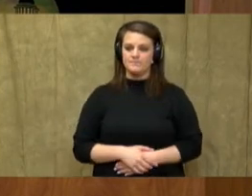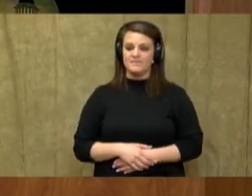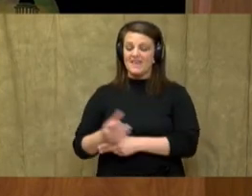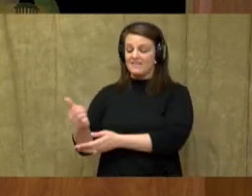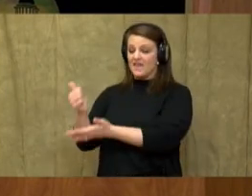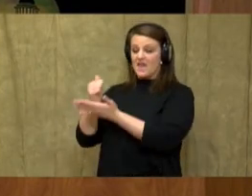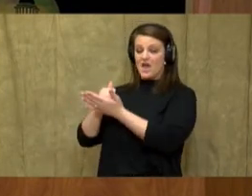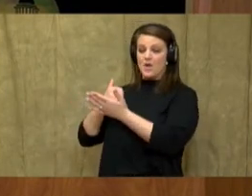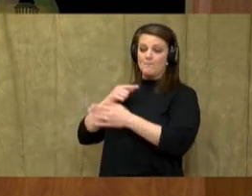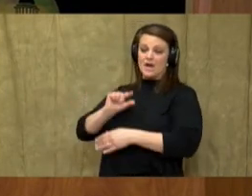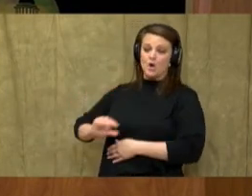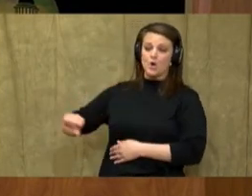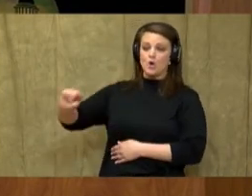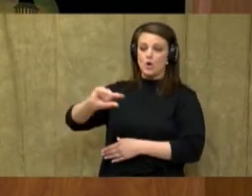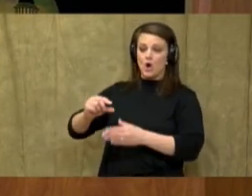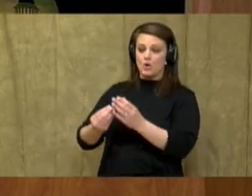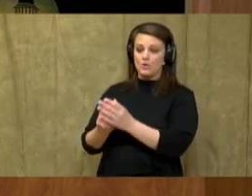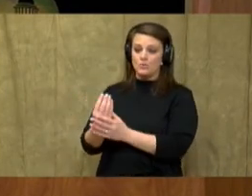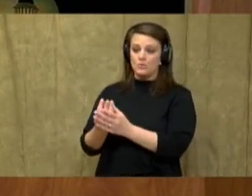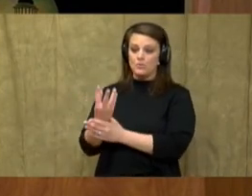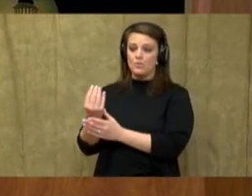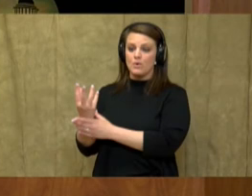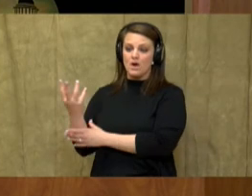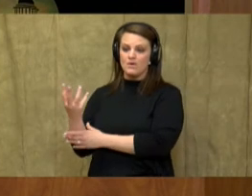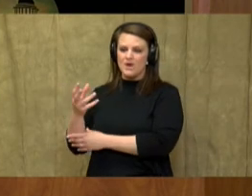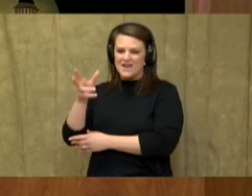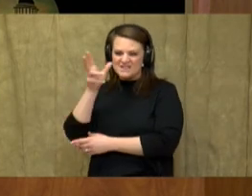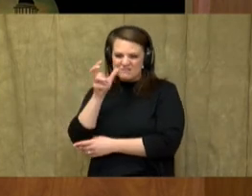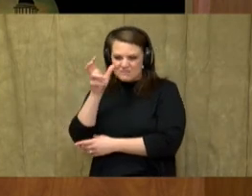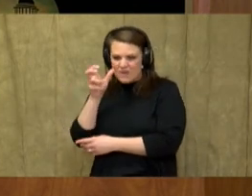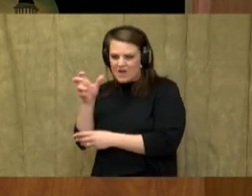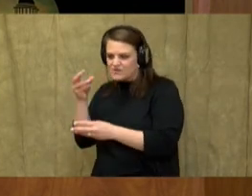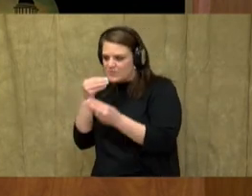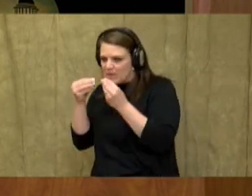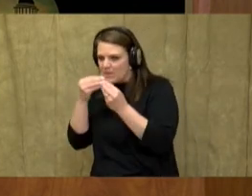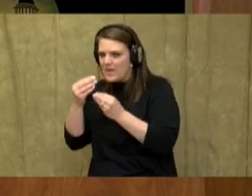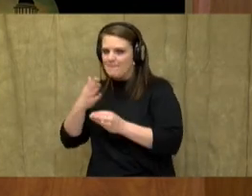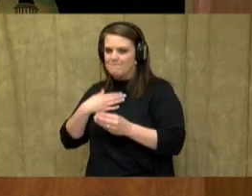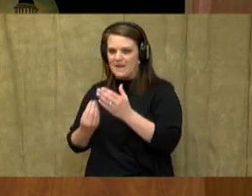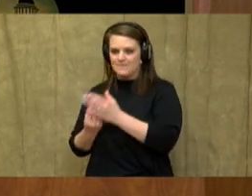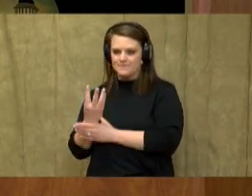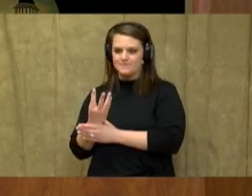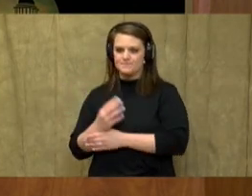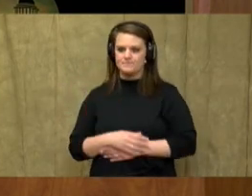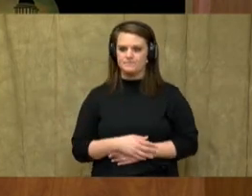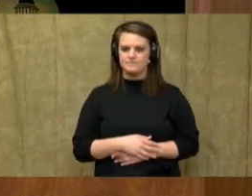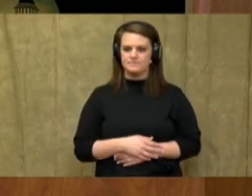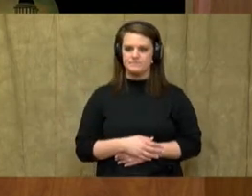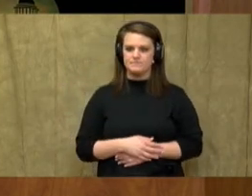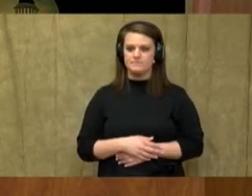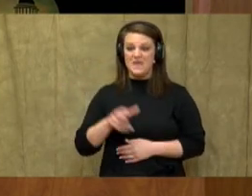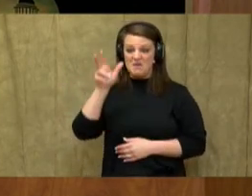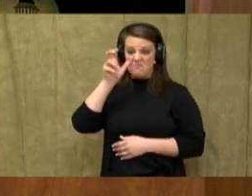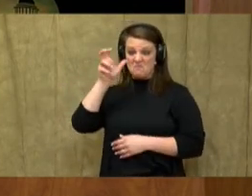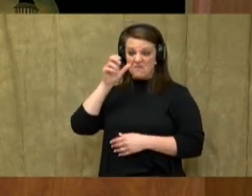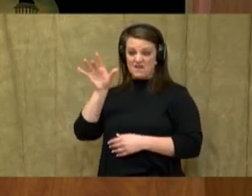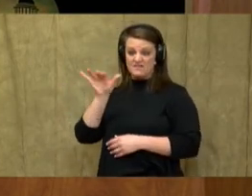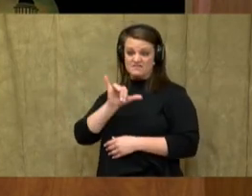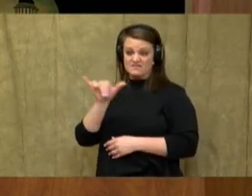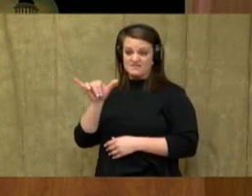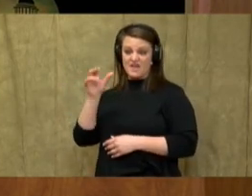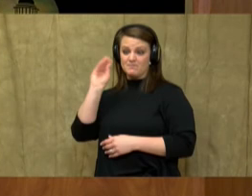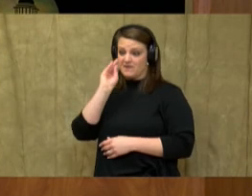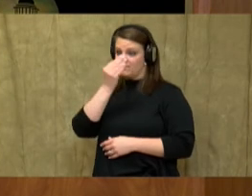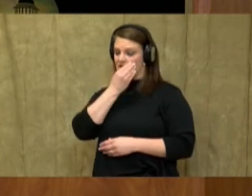garden growing. Bugs will sneak into my garden and eat my vegetable plants. Bugs like to turn my beautiful flowers into